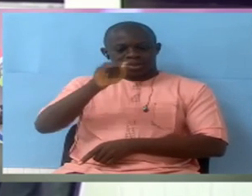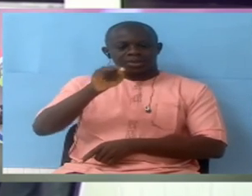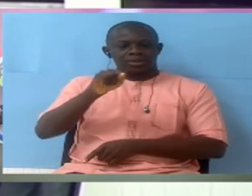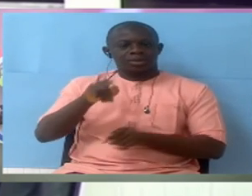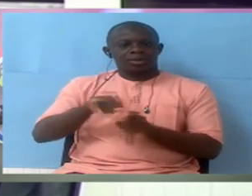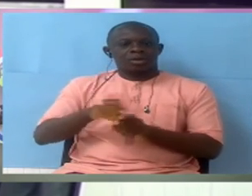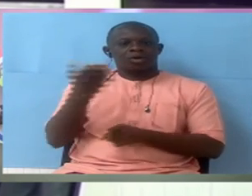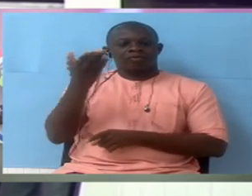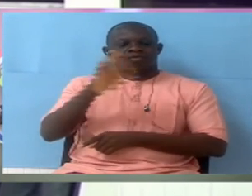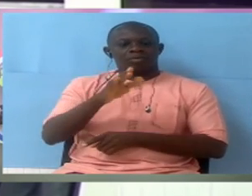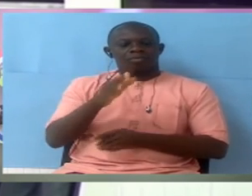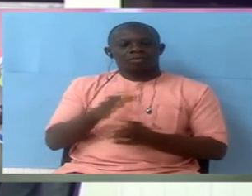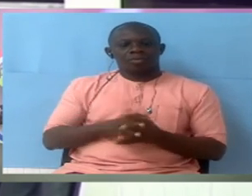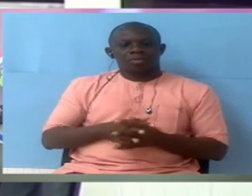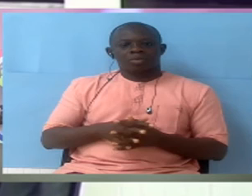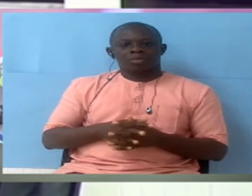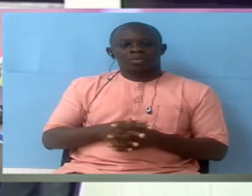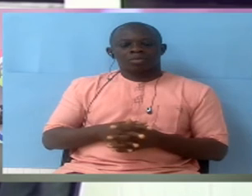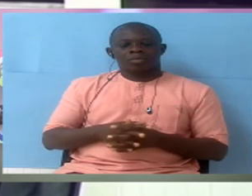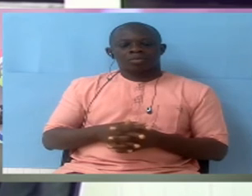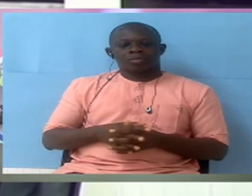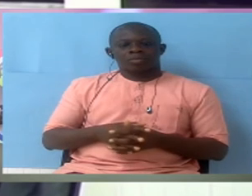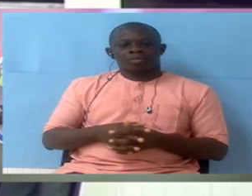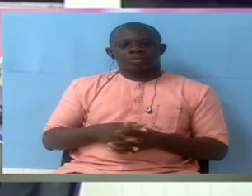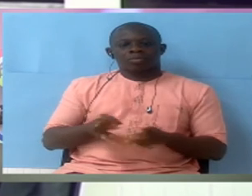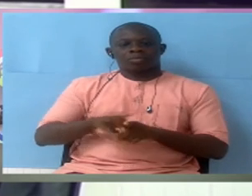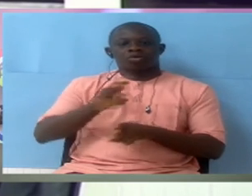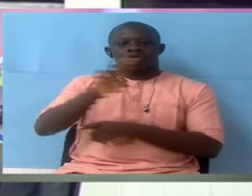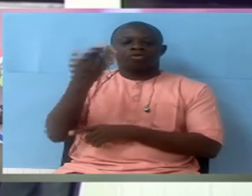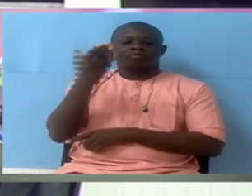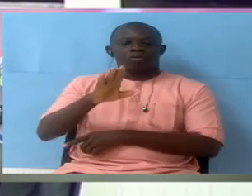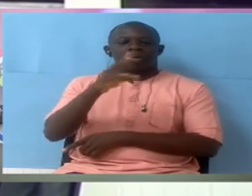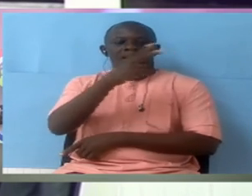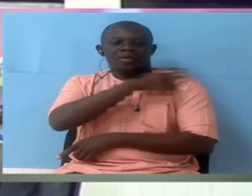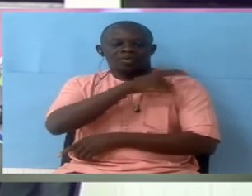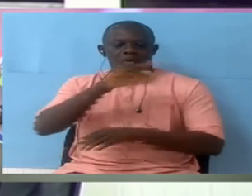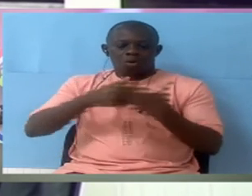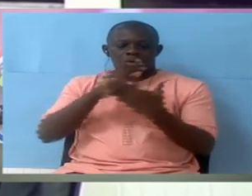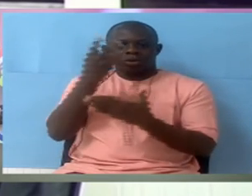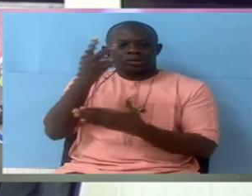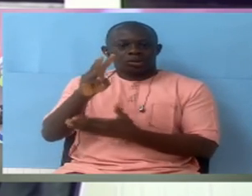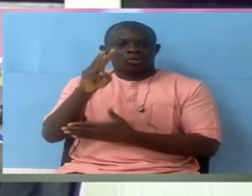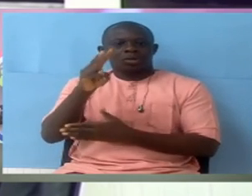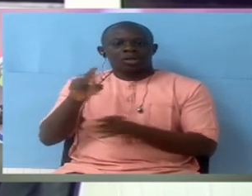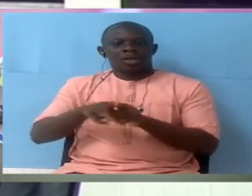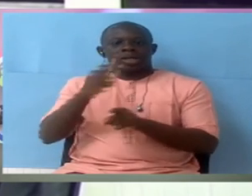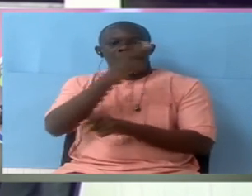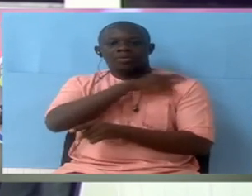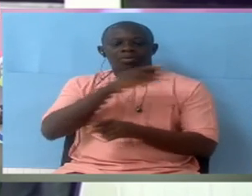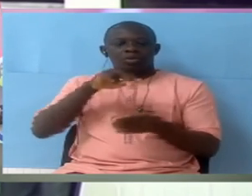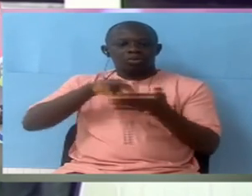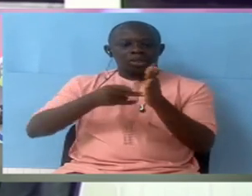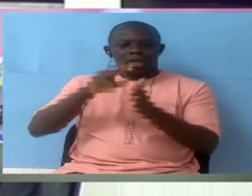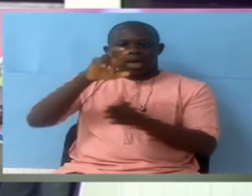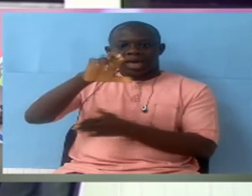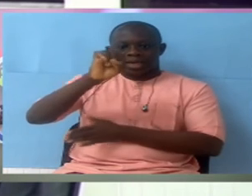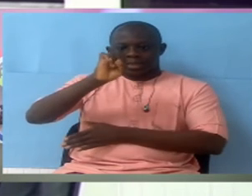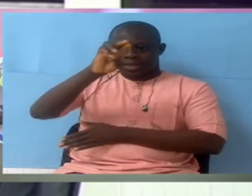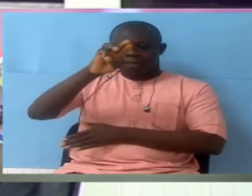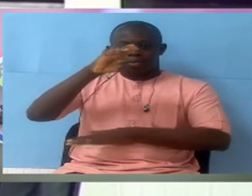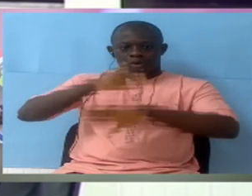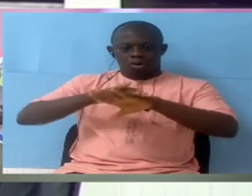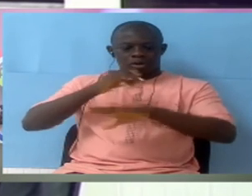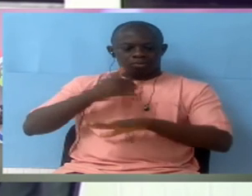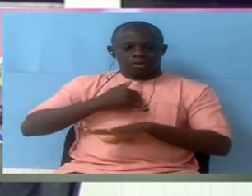from not from a lieutenant or a second lieutenant, but from the RSM to me. Why be more? Munu